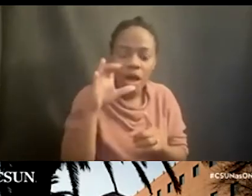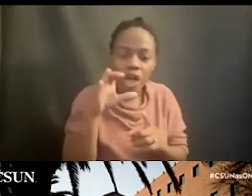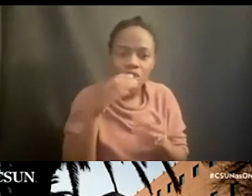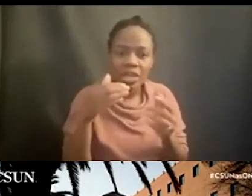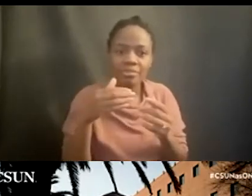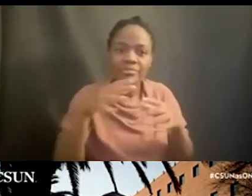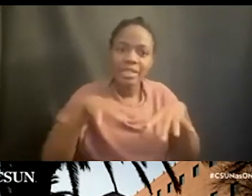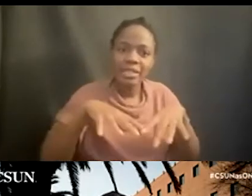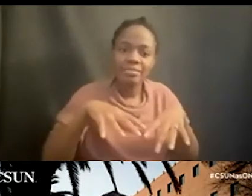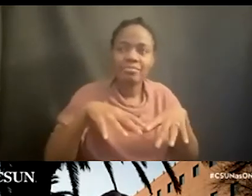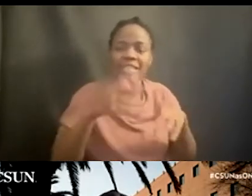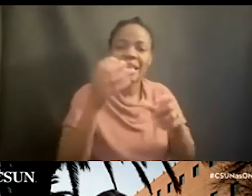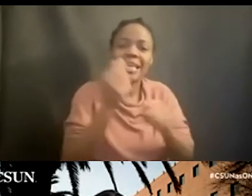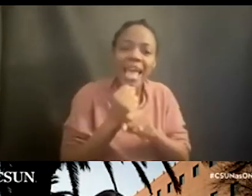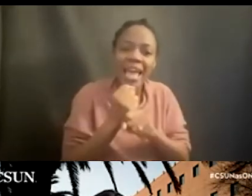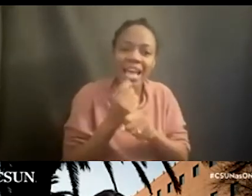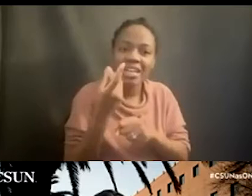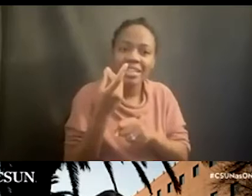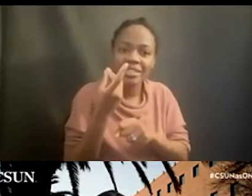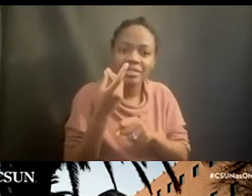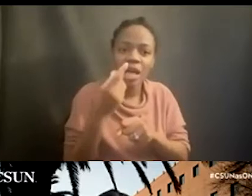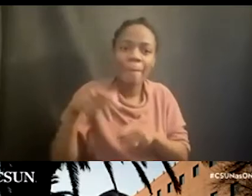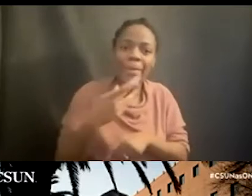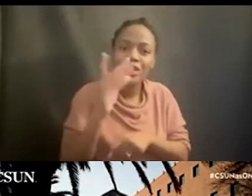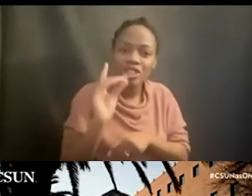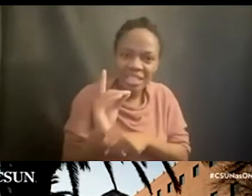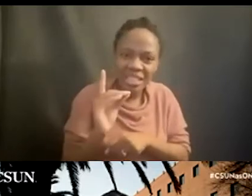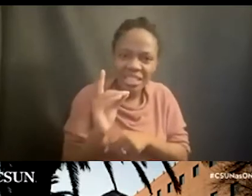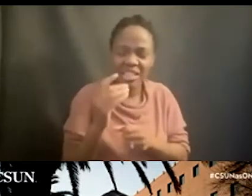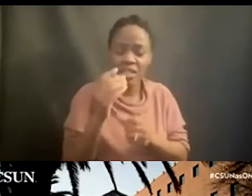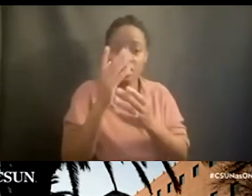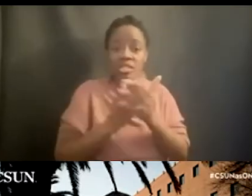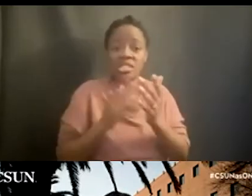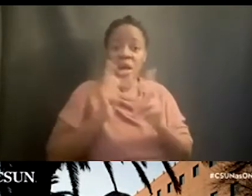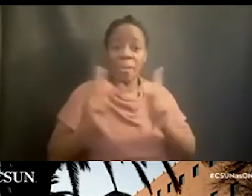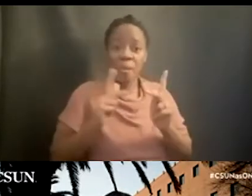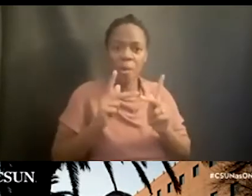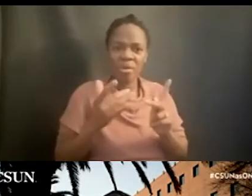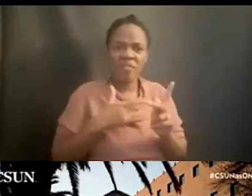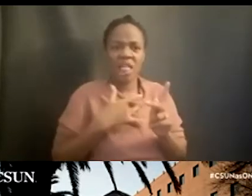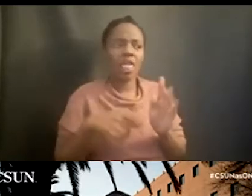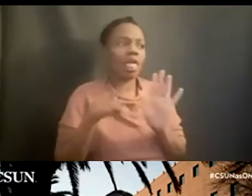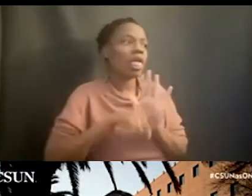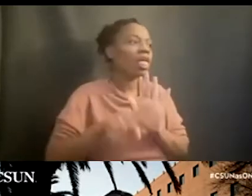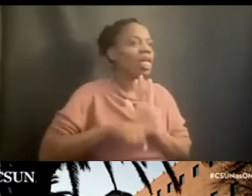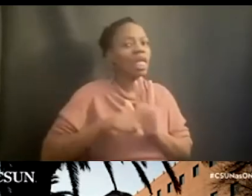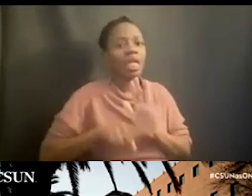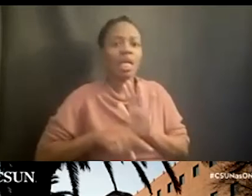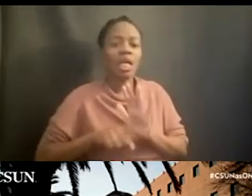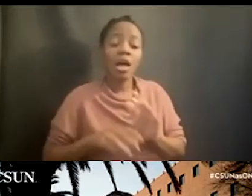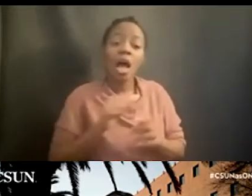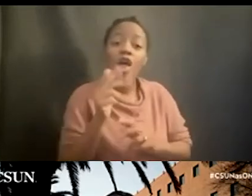numbers, some people may take them negatively and let it affect them, but others may take those numbers and say, you know what, like I want to